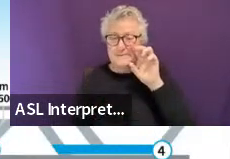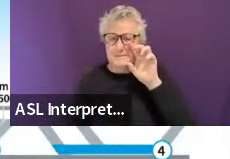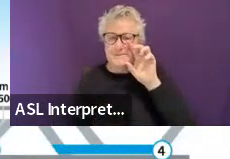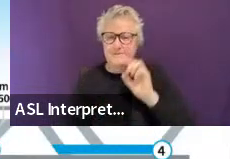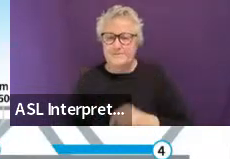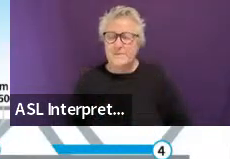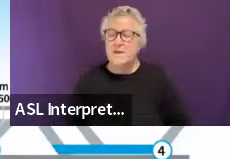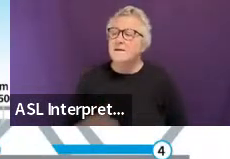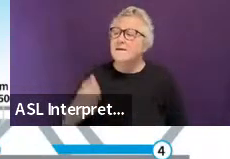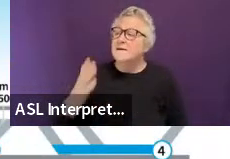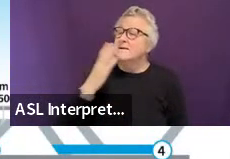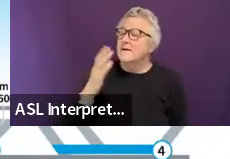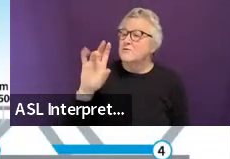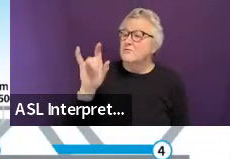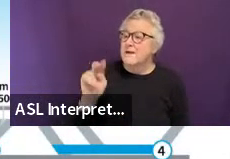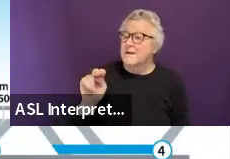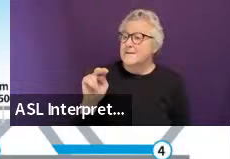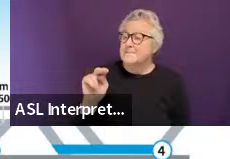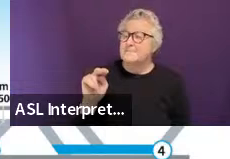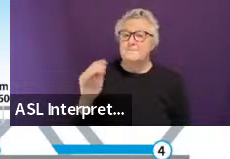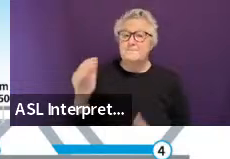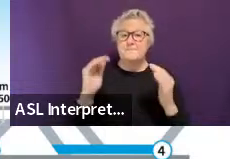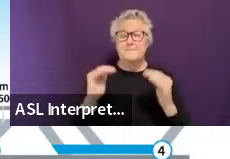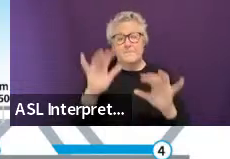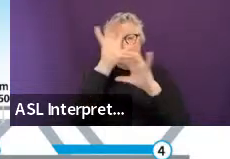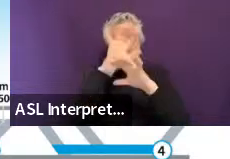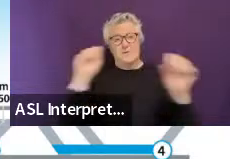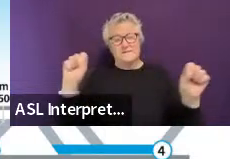Thanks, Ryan. President Peterson.